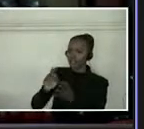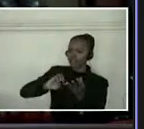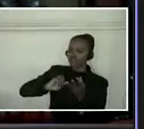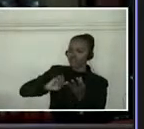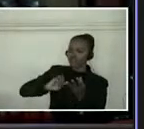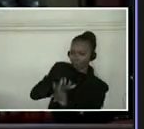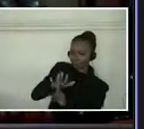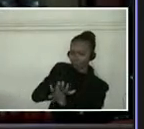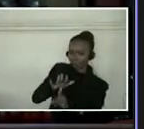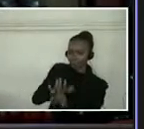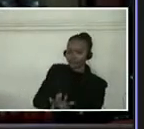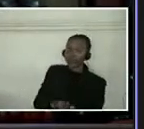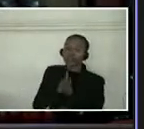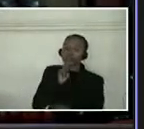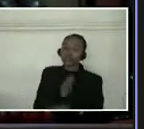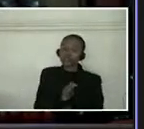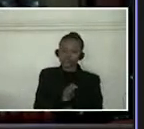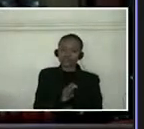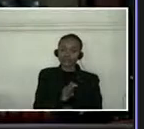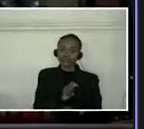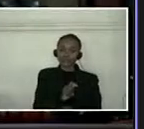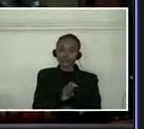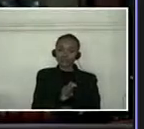that says open coach